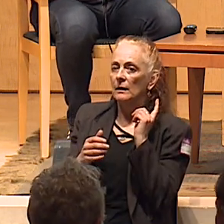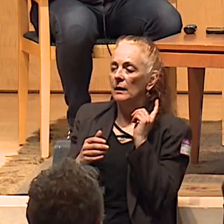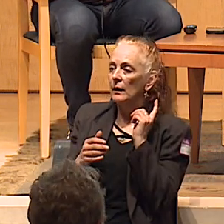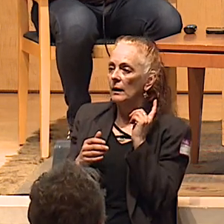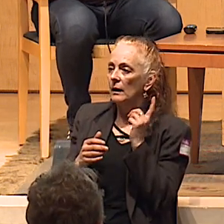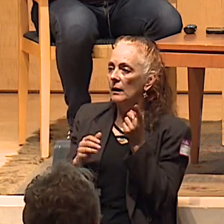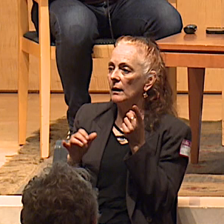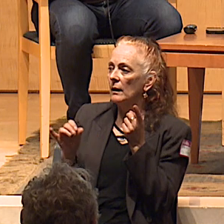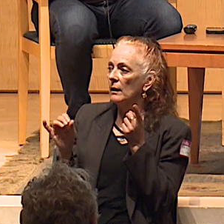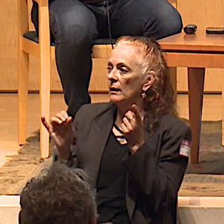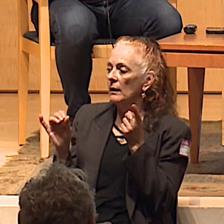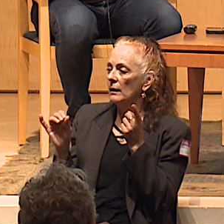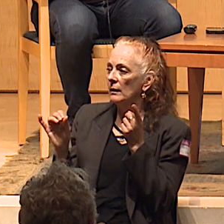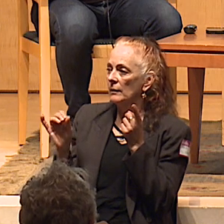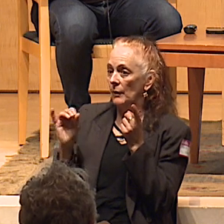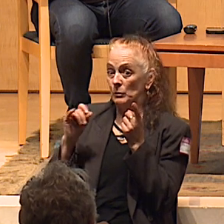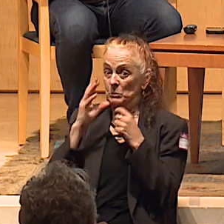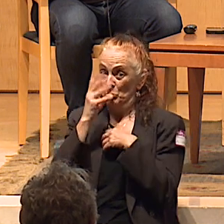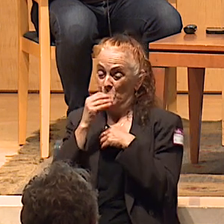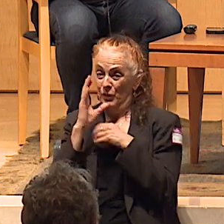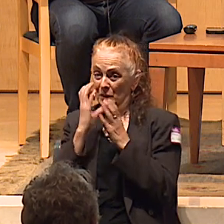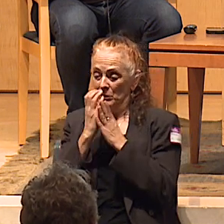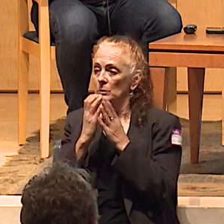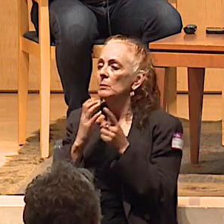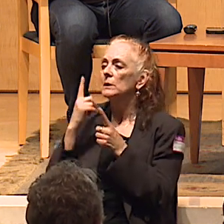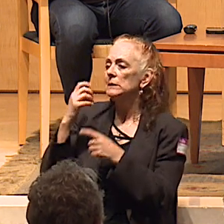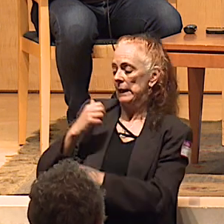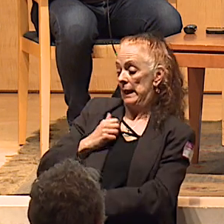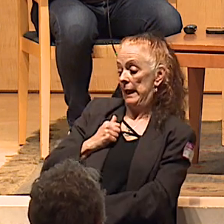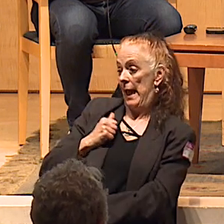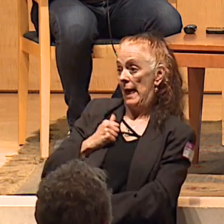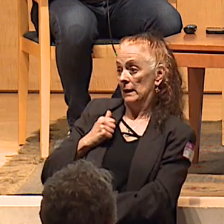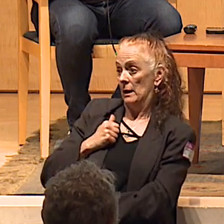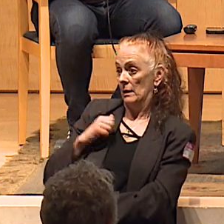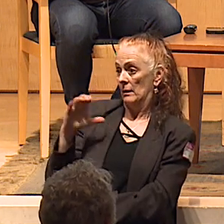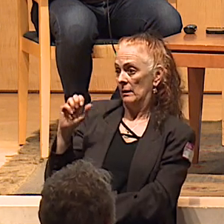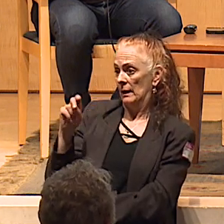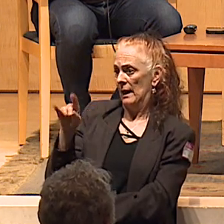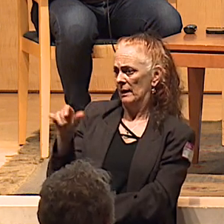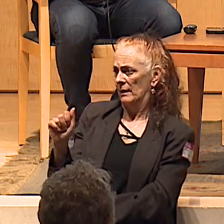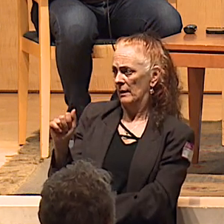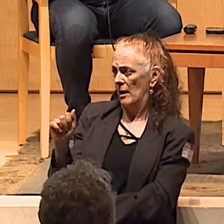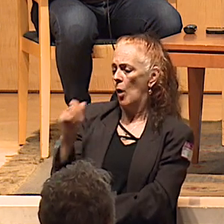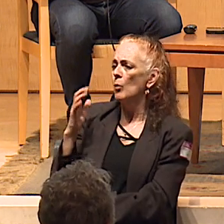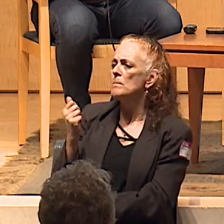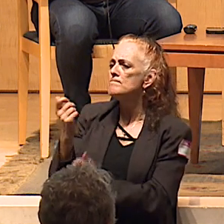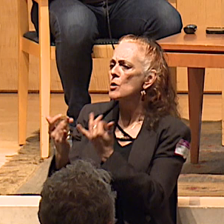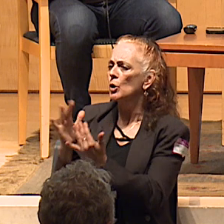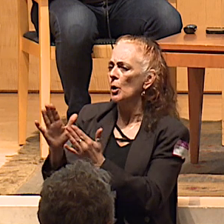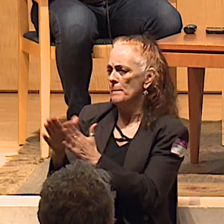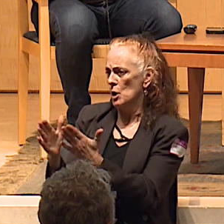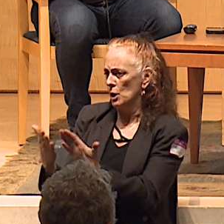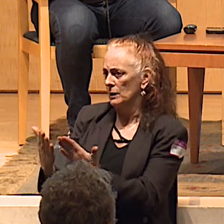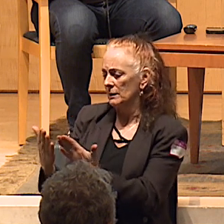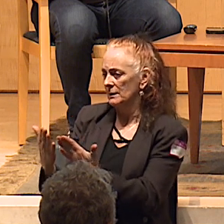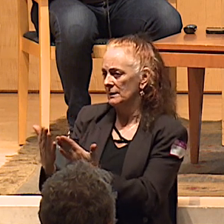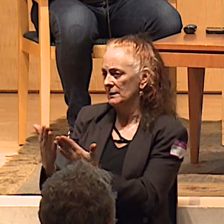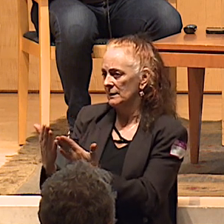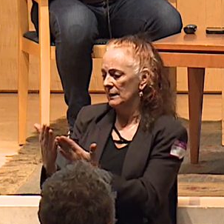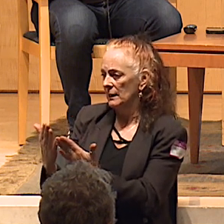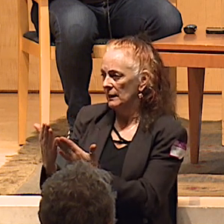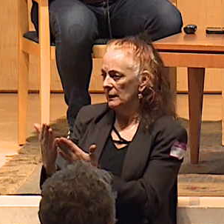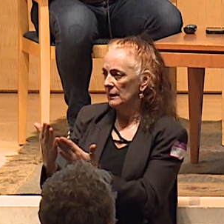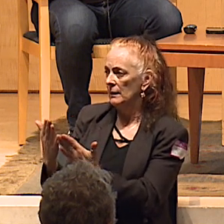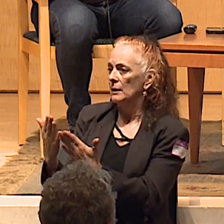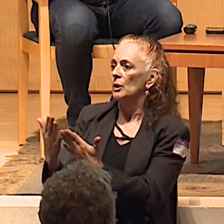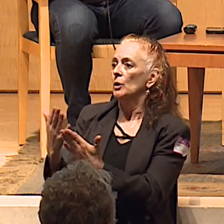was a beautiful image, by the way. Yeah, that was because Canada would burn our books every time the customs officials would seize